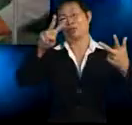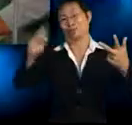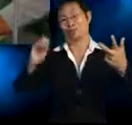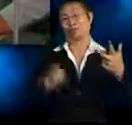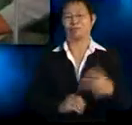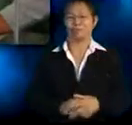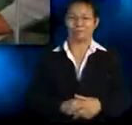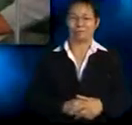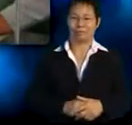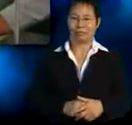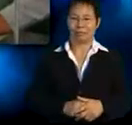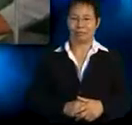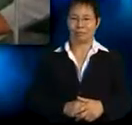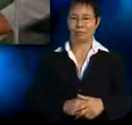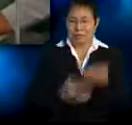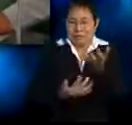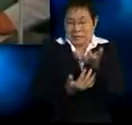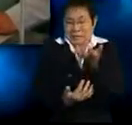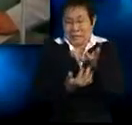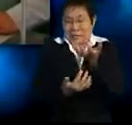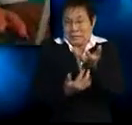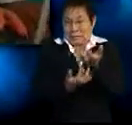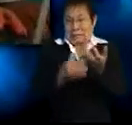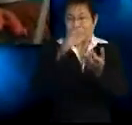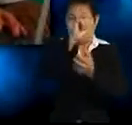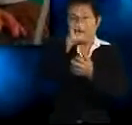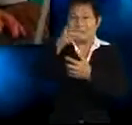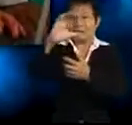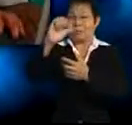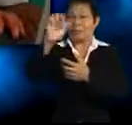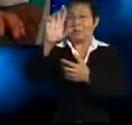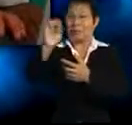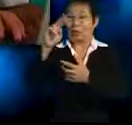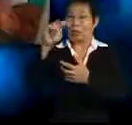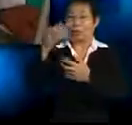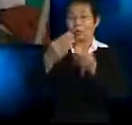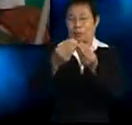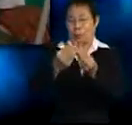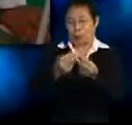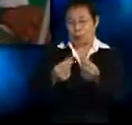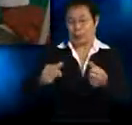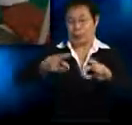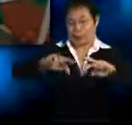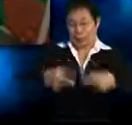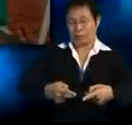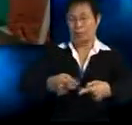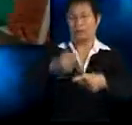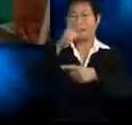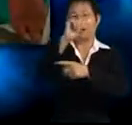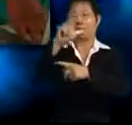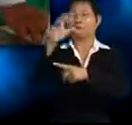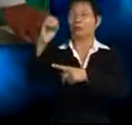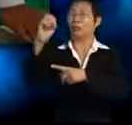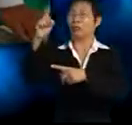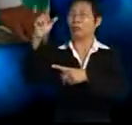In addition, upon heating, calcium carbonate will decompose into calcium oxide